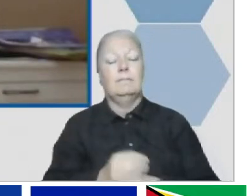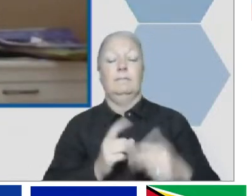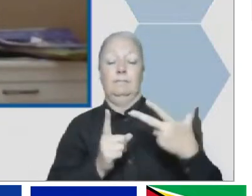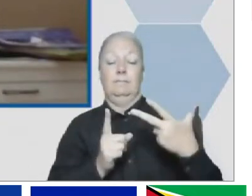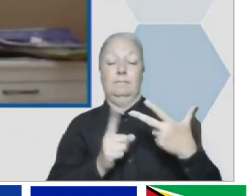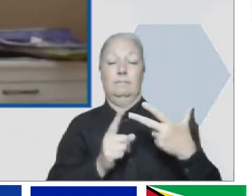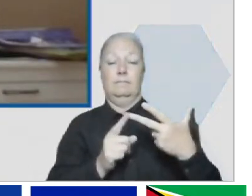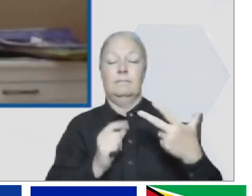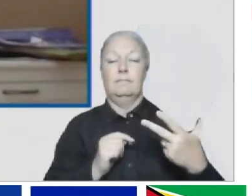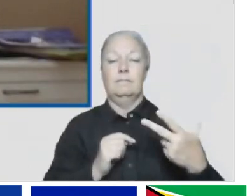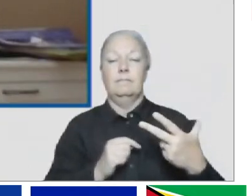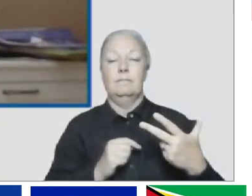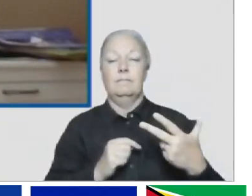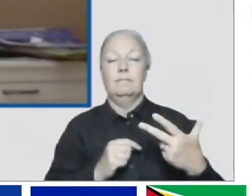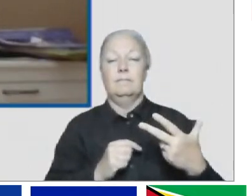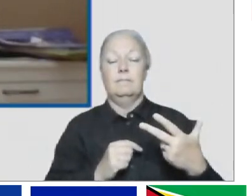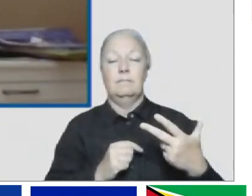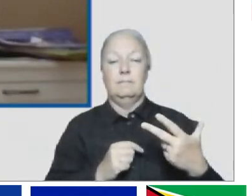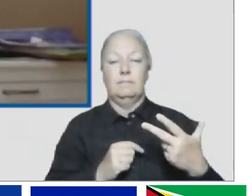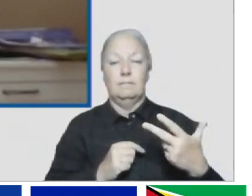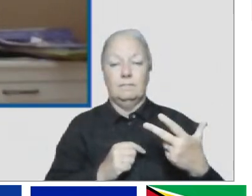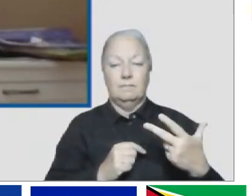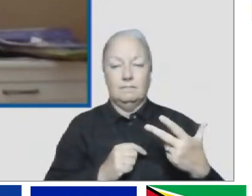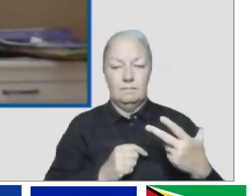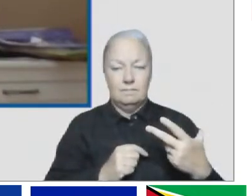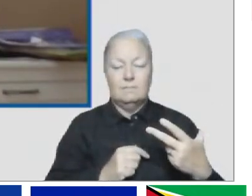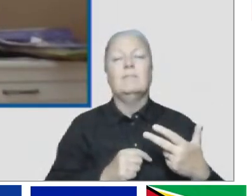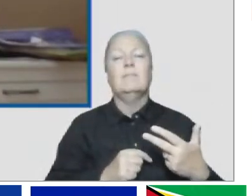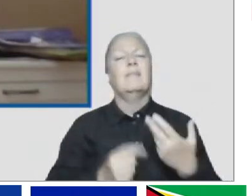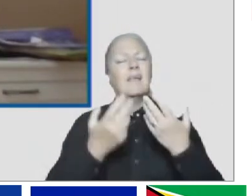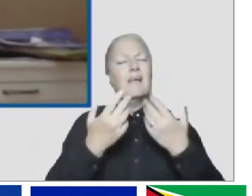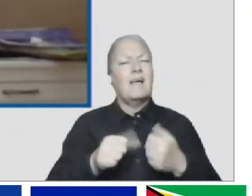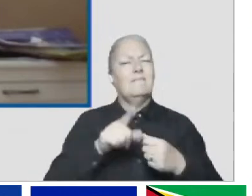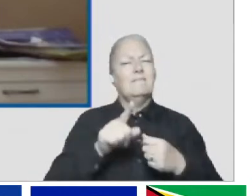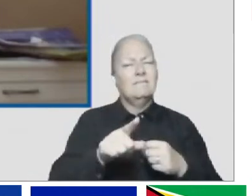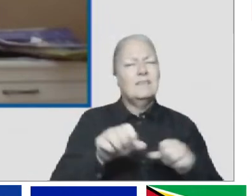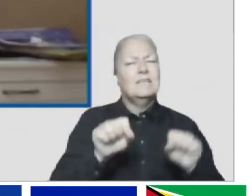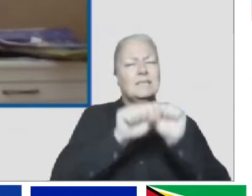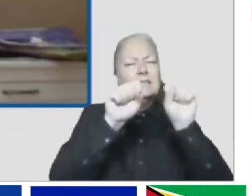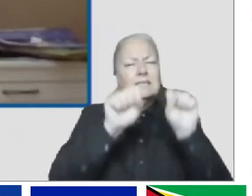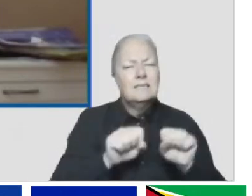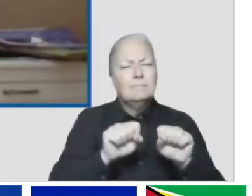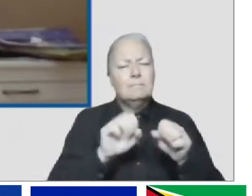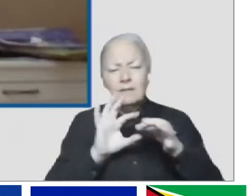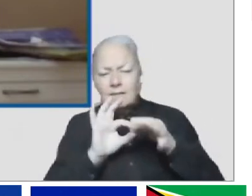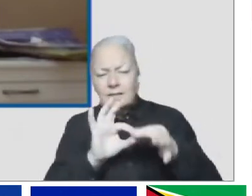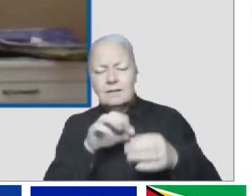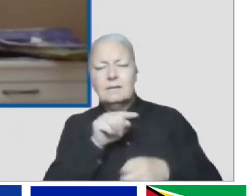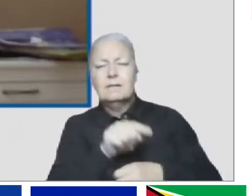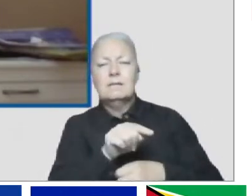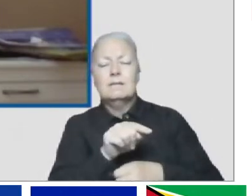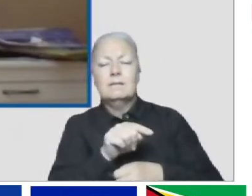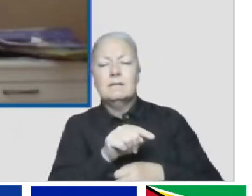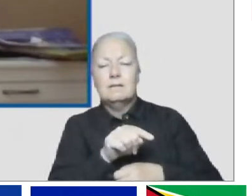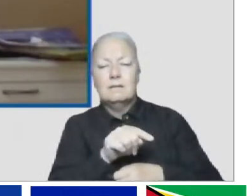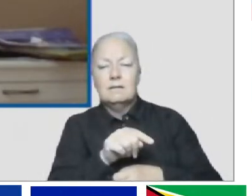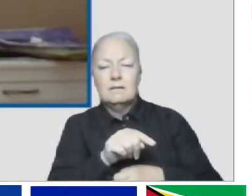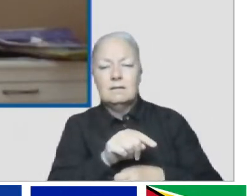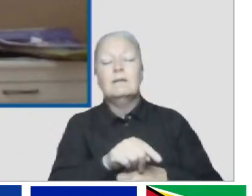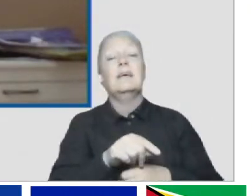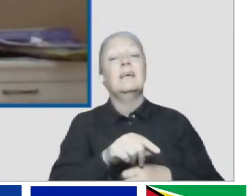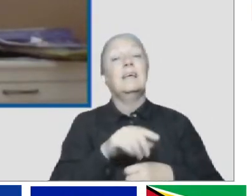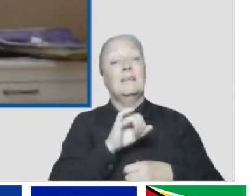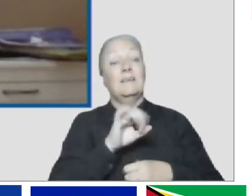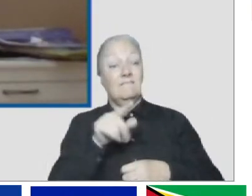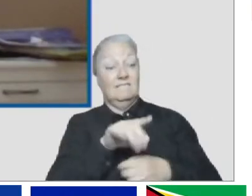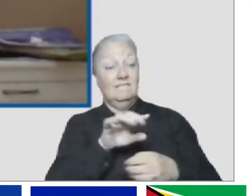the systemic linkages, the concomitant relationship. If one is poor, then they were impacted more. If the country was poorer, then